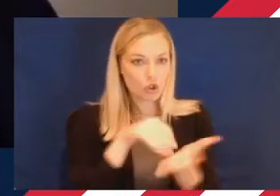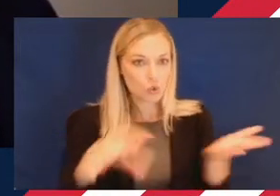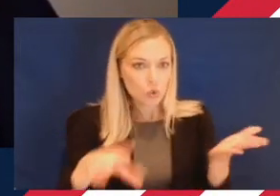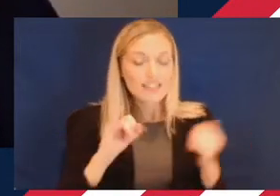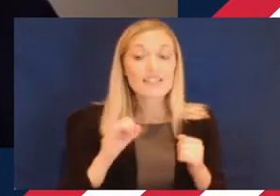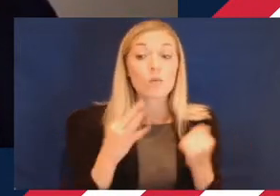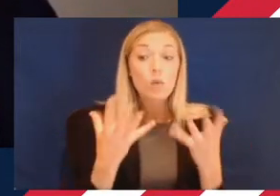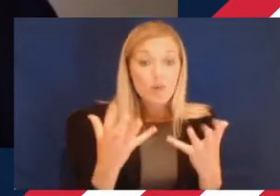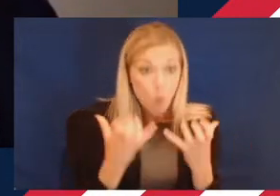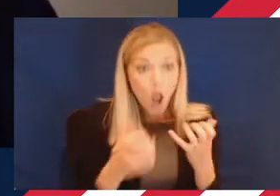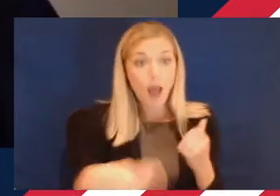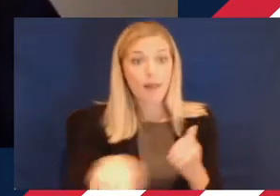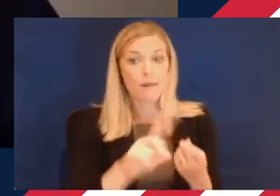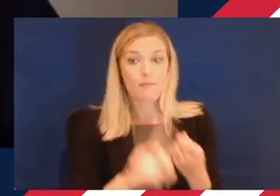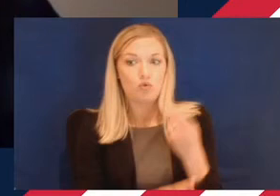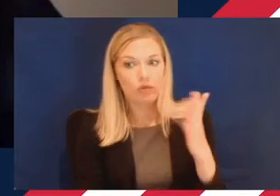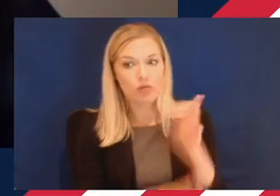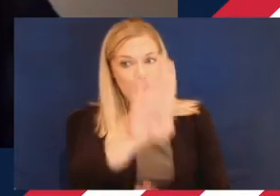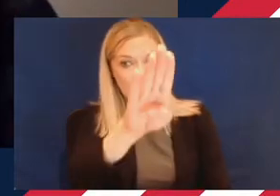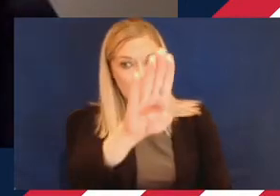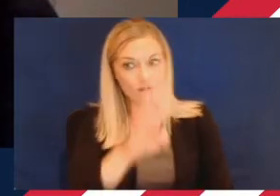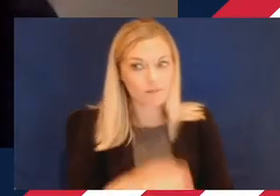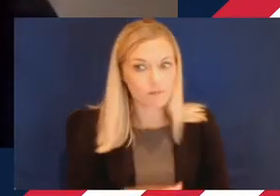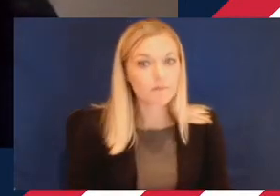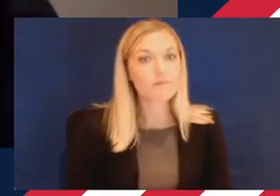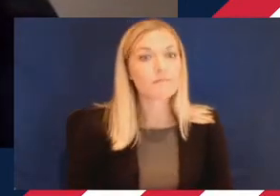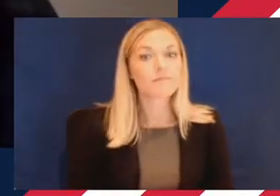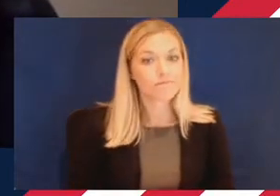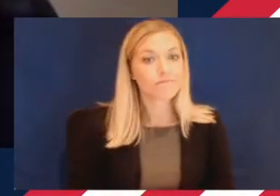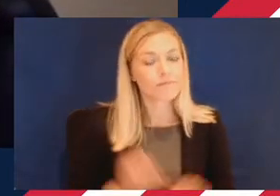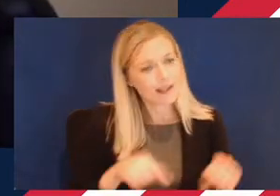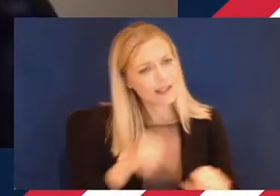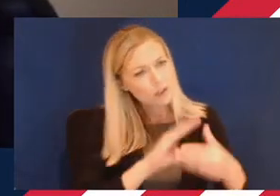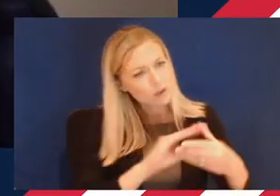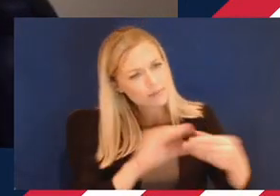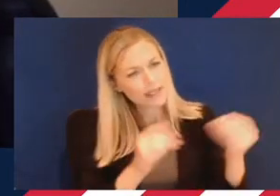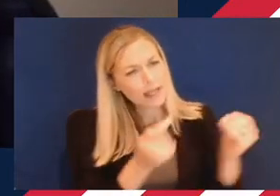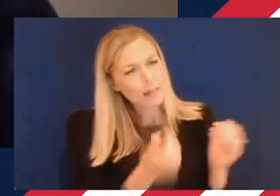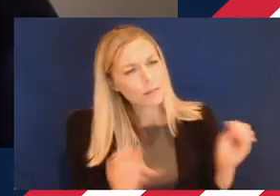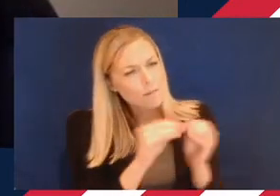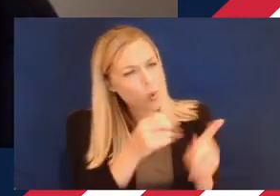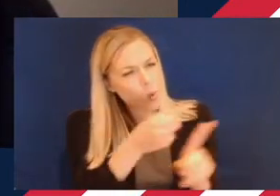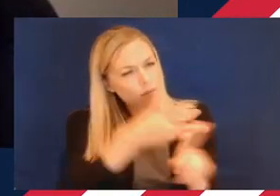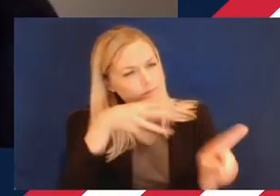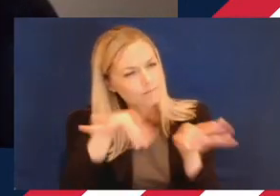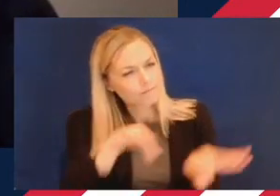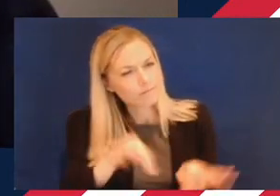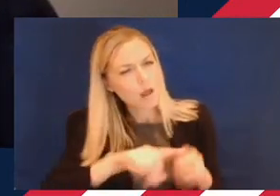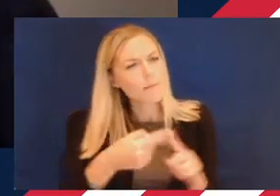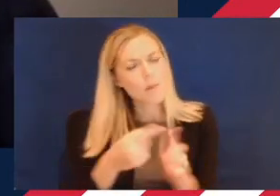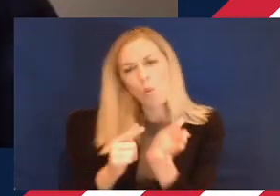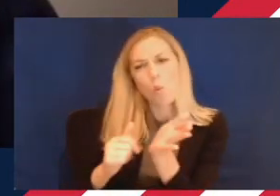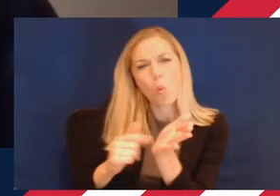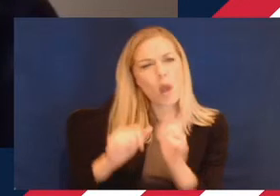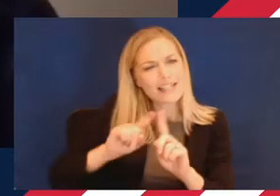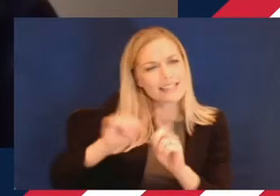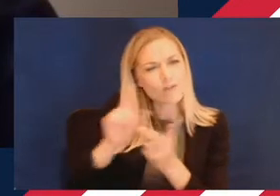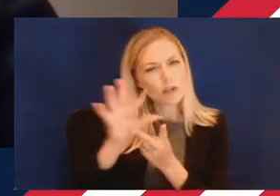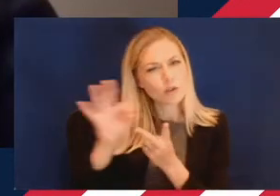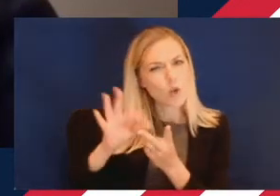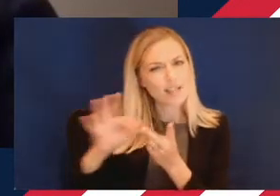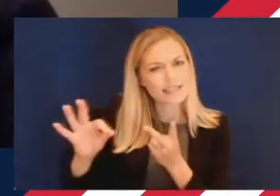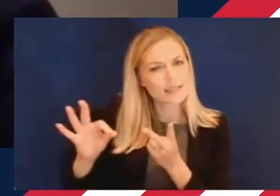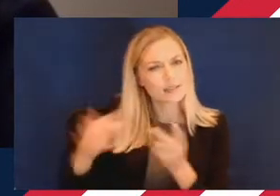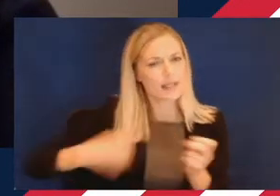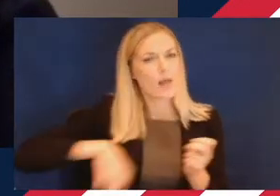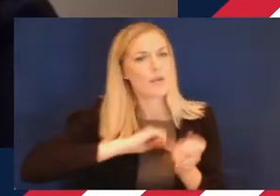to thrive. Can you speak a little bit more about that, about what different choices we as policymakers